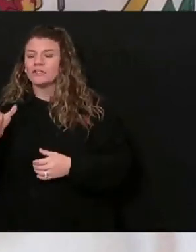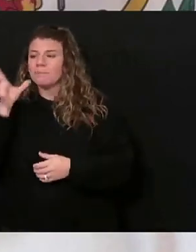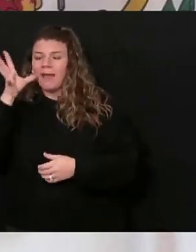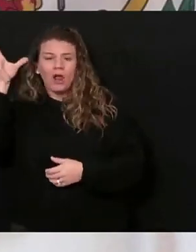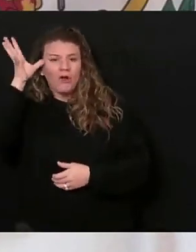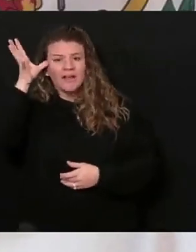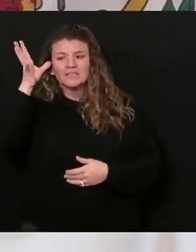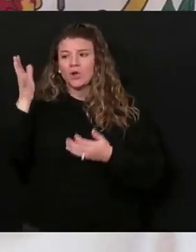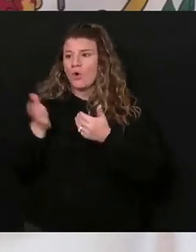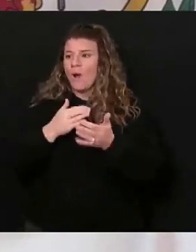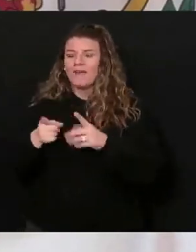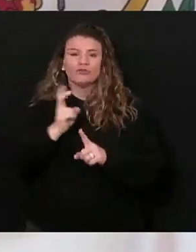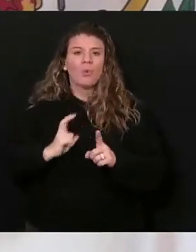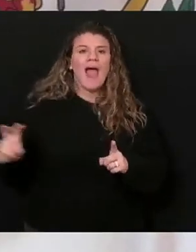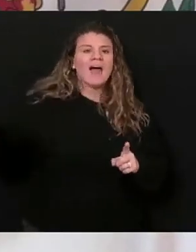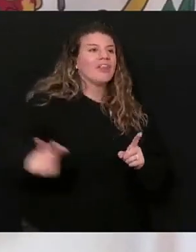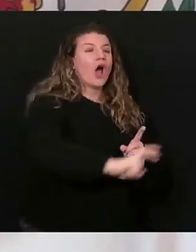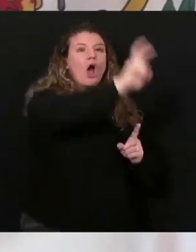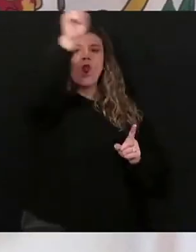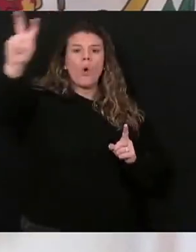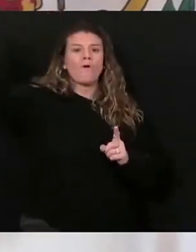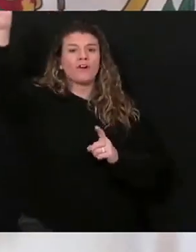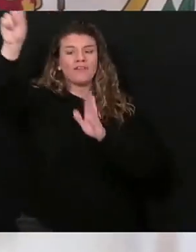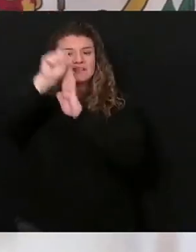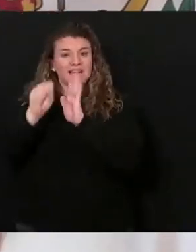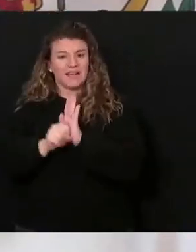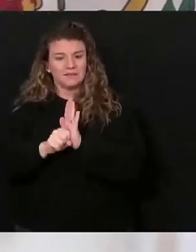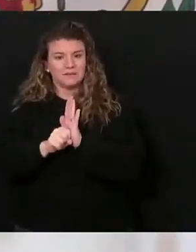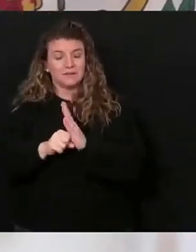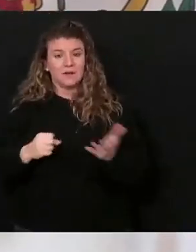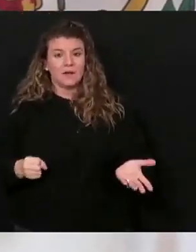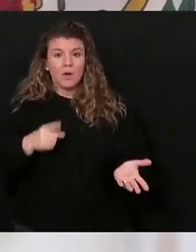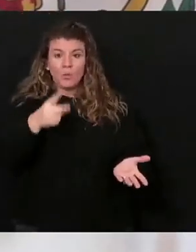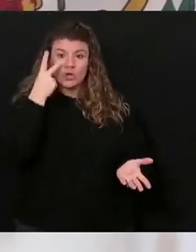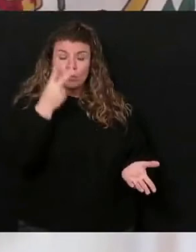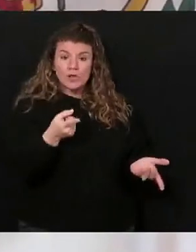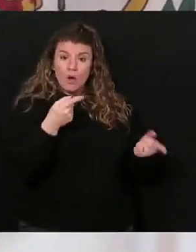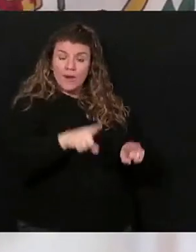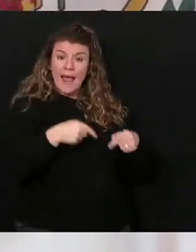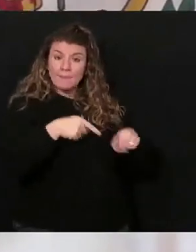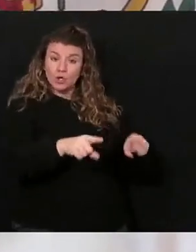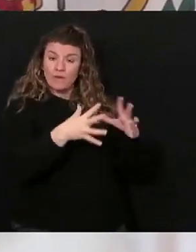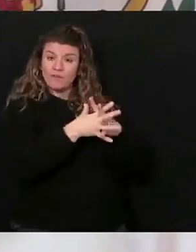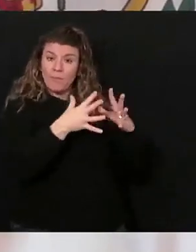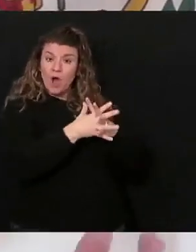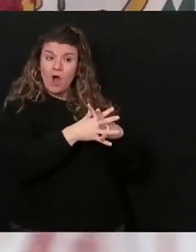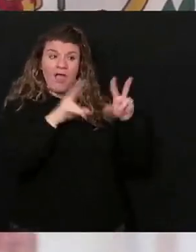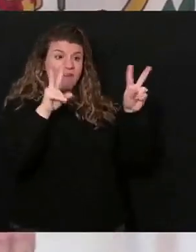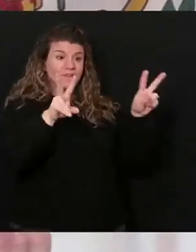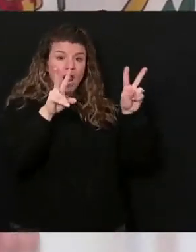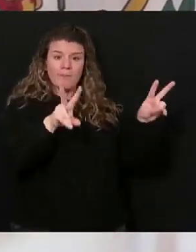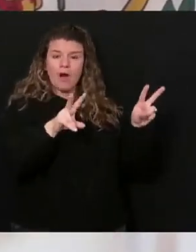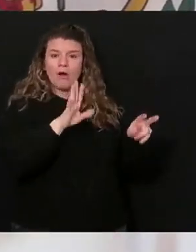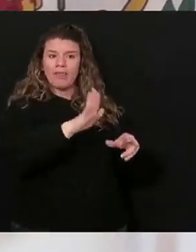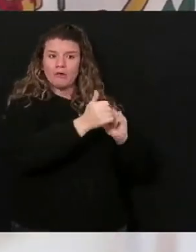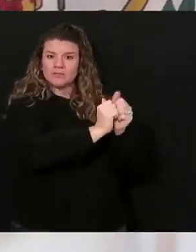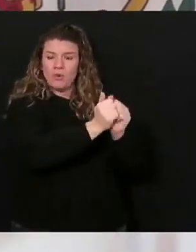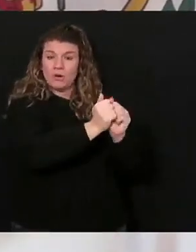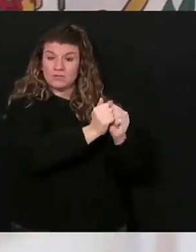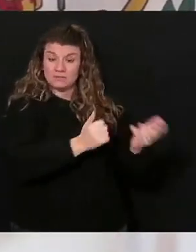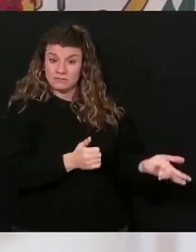whatever, traveling all across our state when we saw what happened with football and volleyball and all the sports? Do